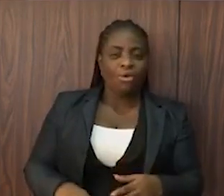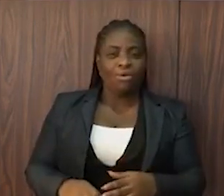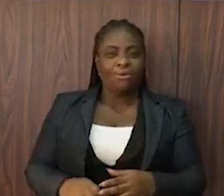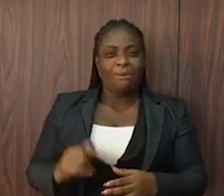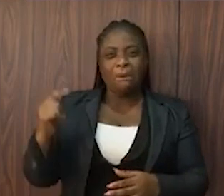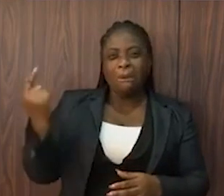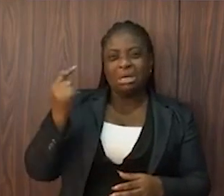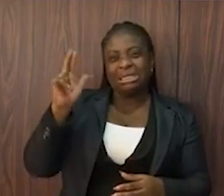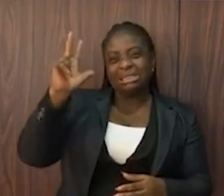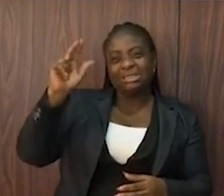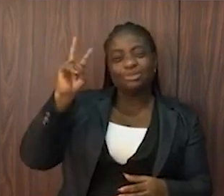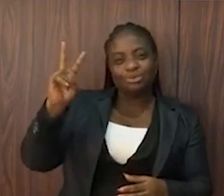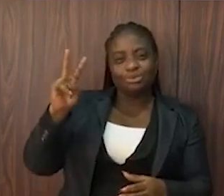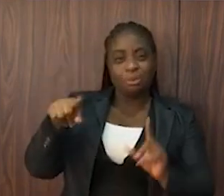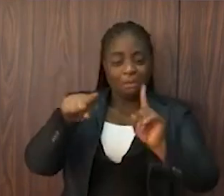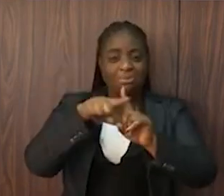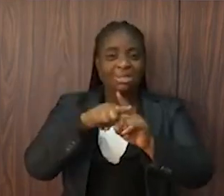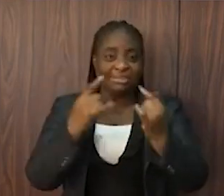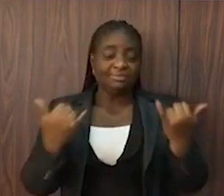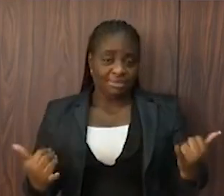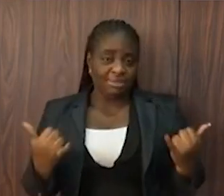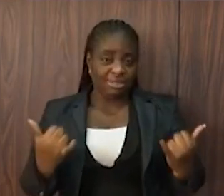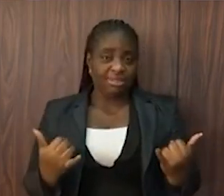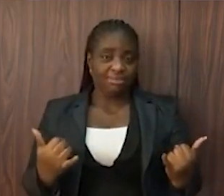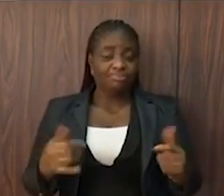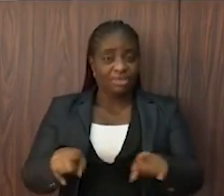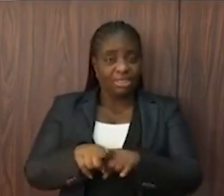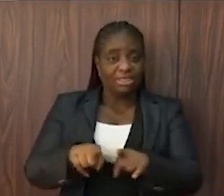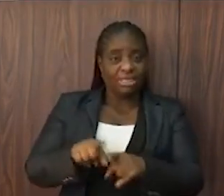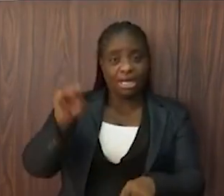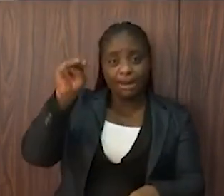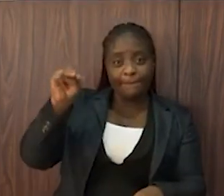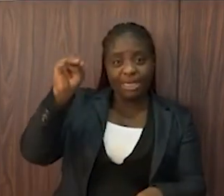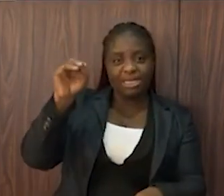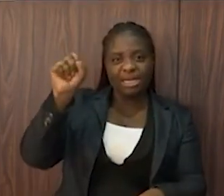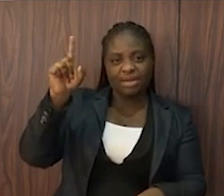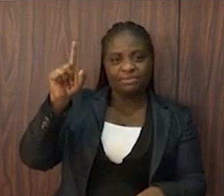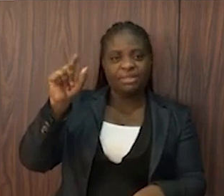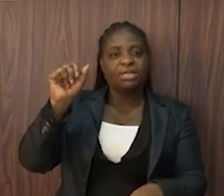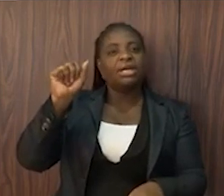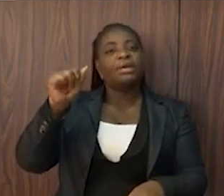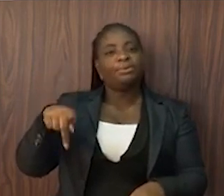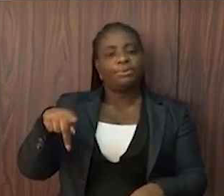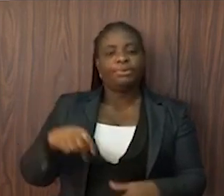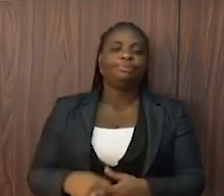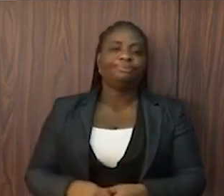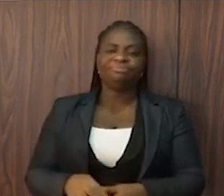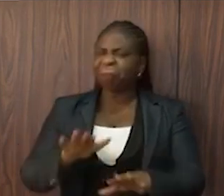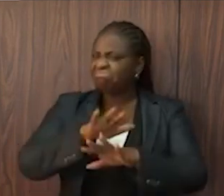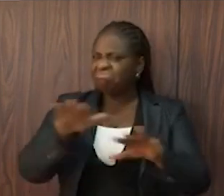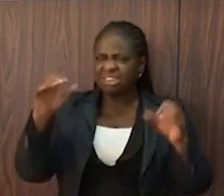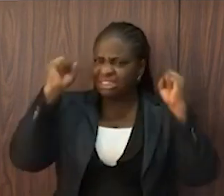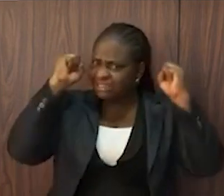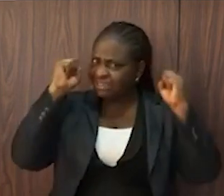with only 32 active cases recorded as of Monday, 11th April. There are no critical